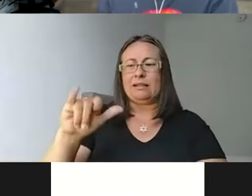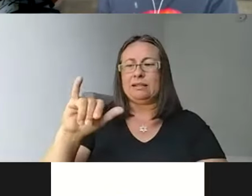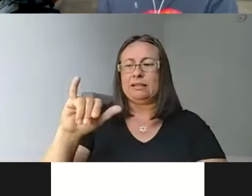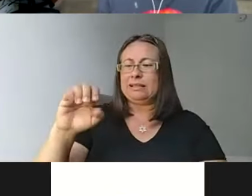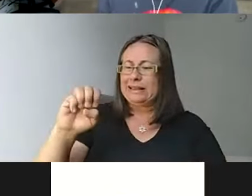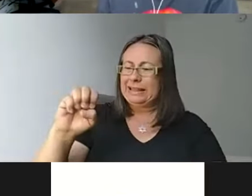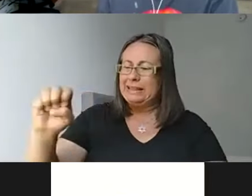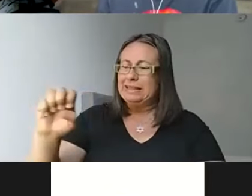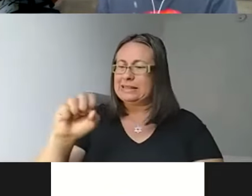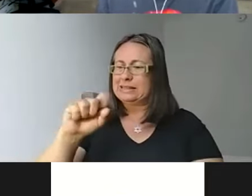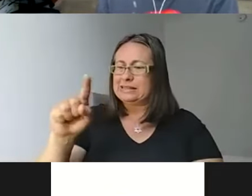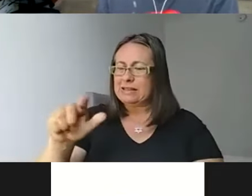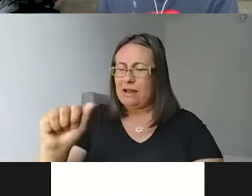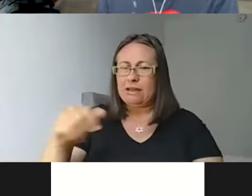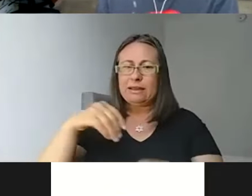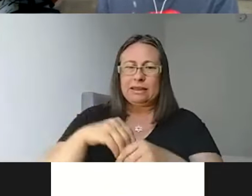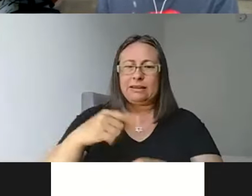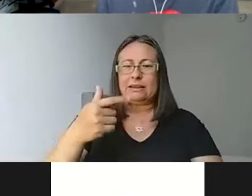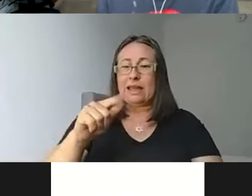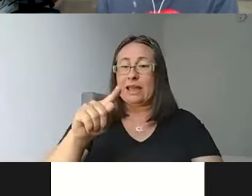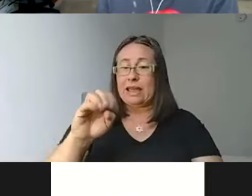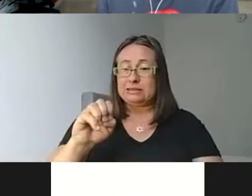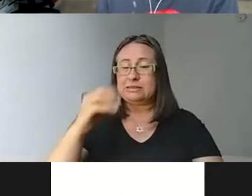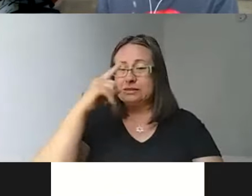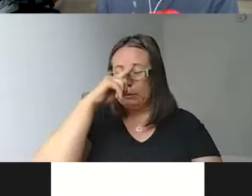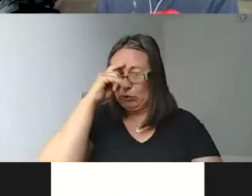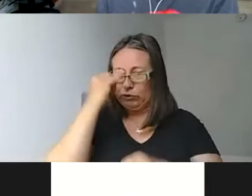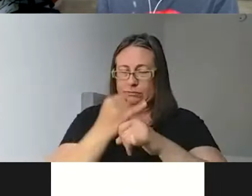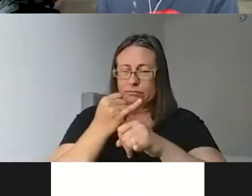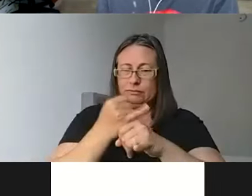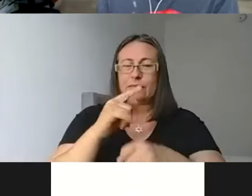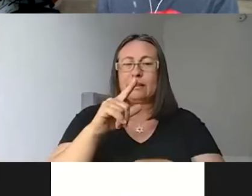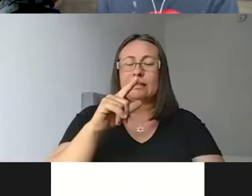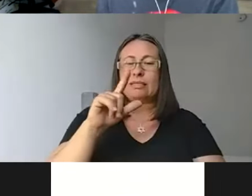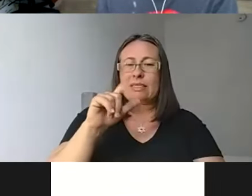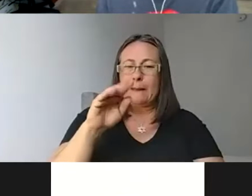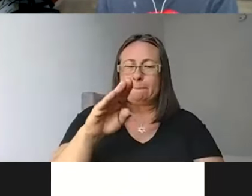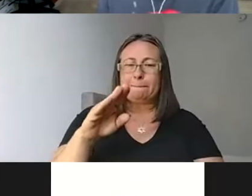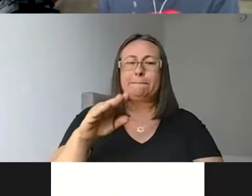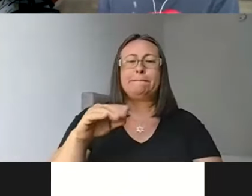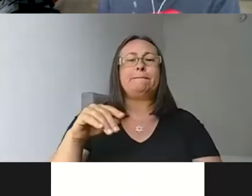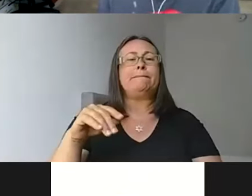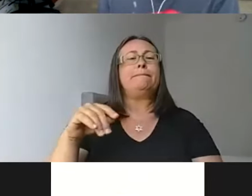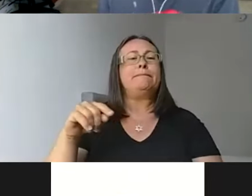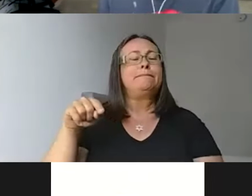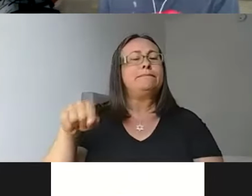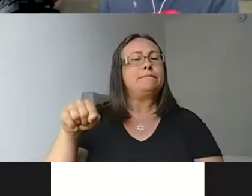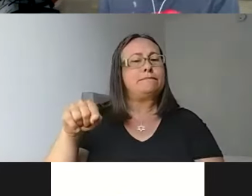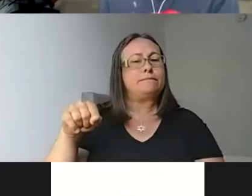is working on in the lab. We're using some genetic tricks and some other